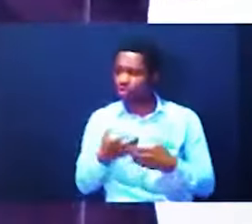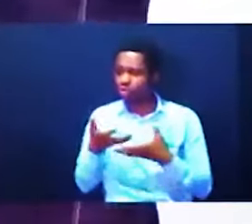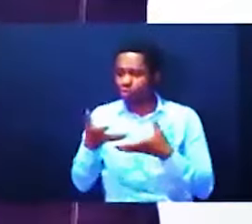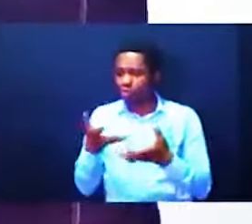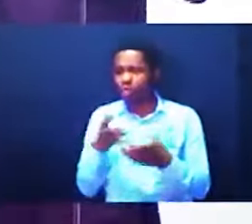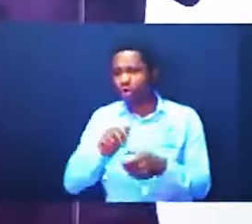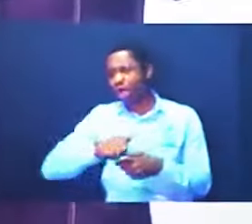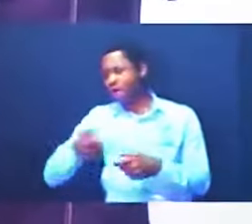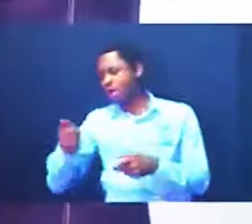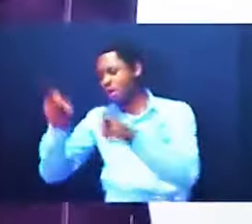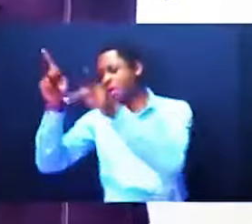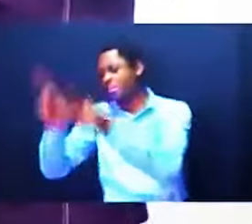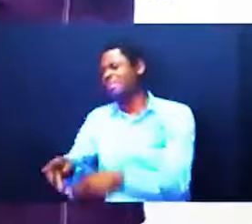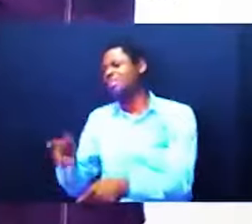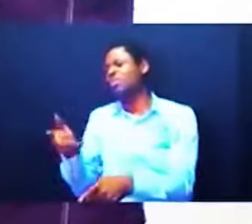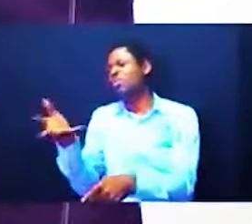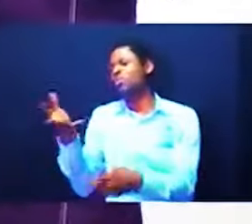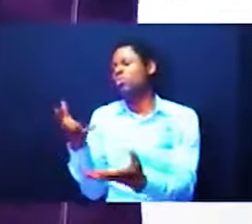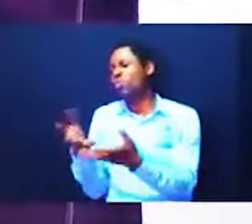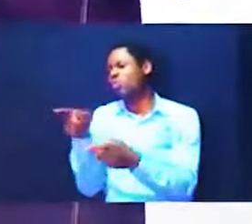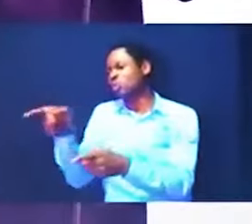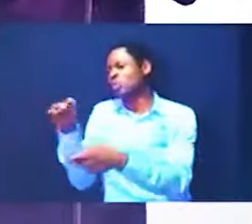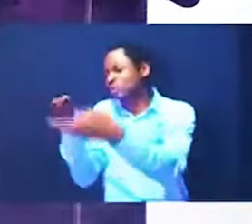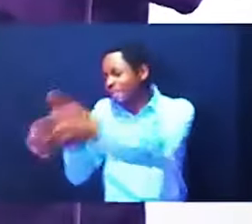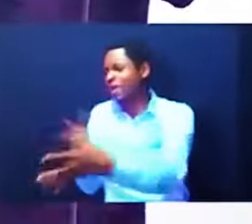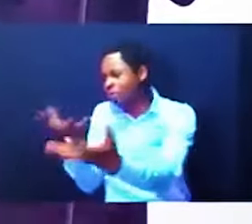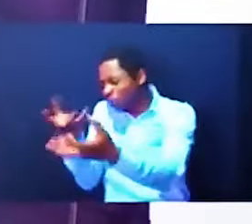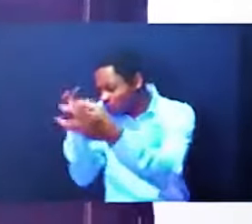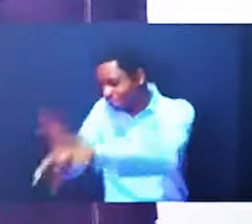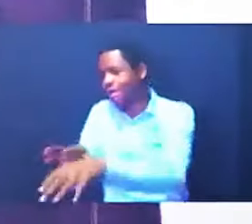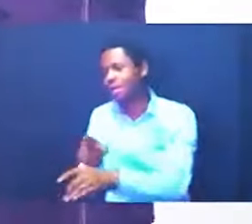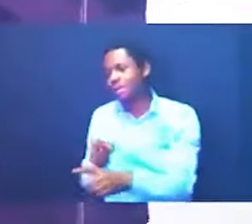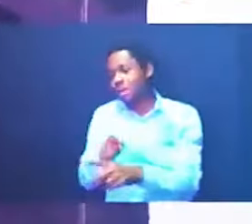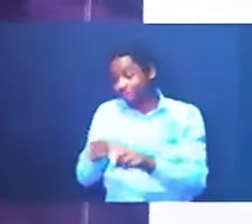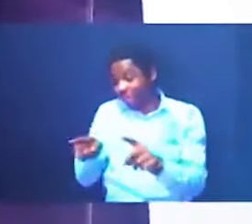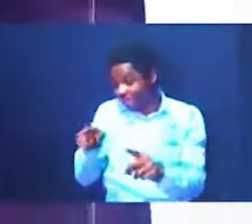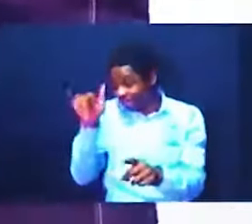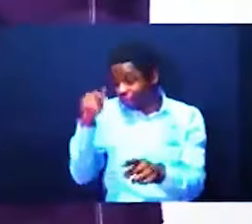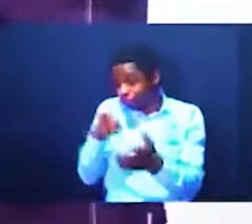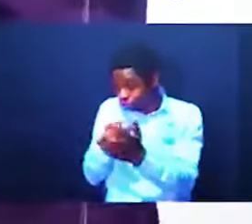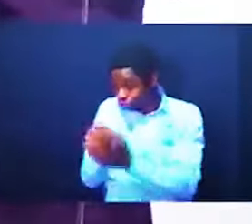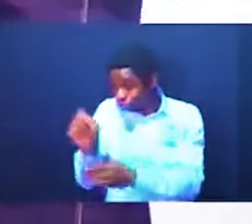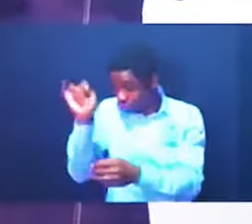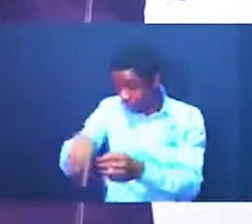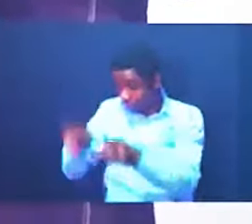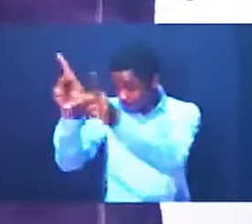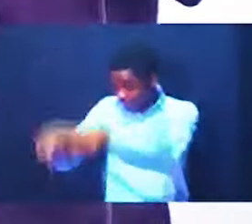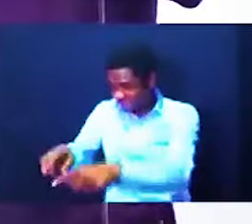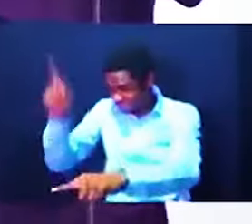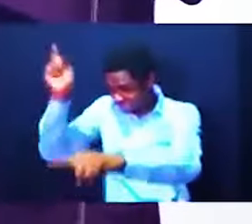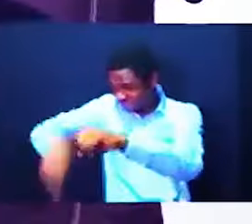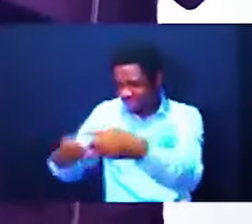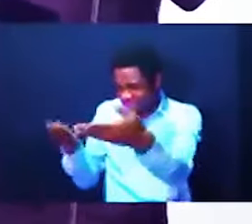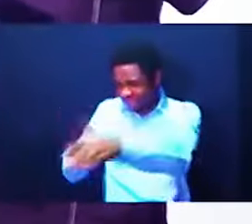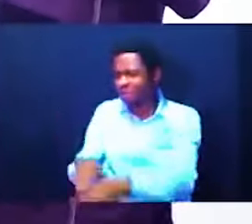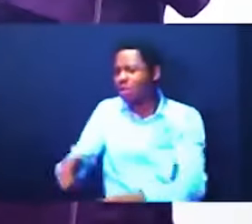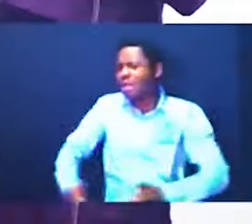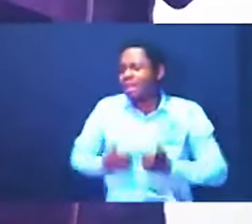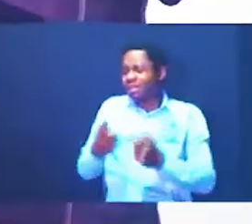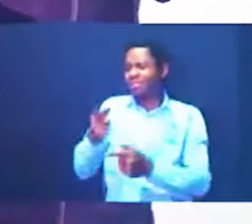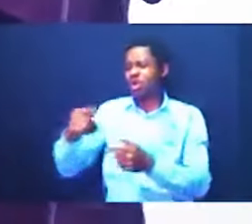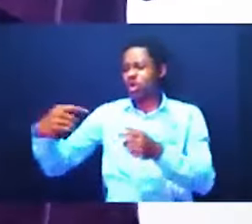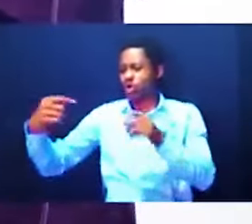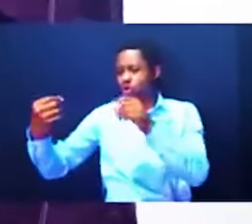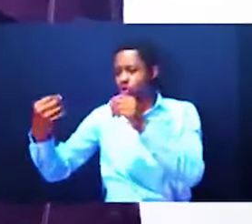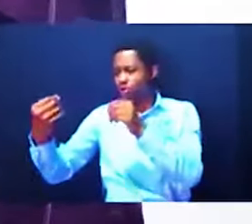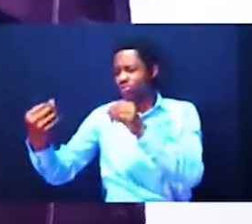bia unyo bi hu mna se po na unni obi hu atinka pa unya ya anka sa nipa no wawu nanso nipa ti sa no otimi